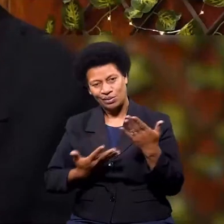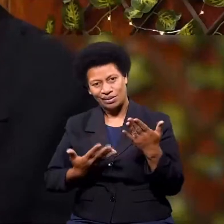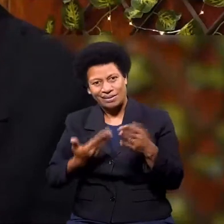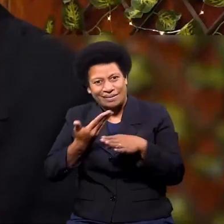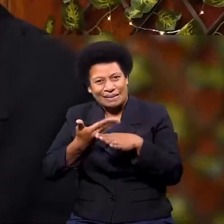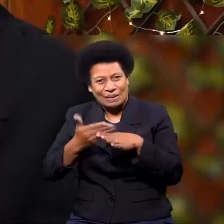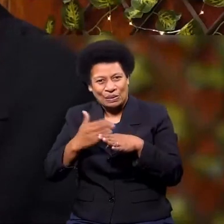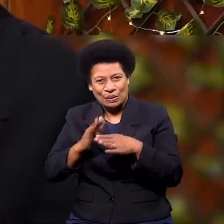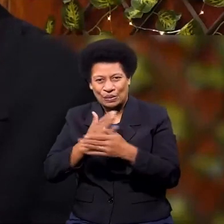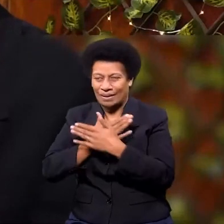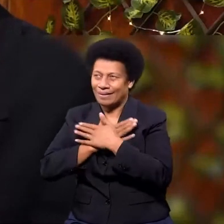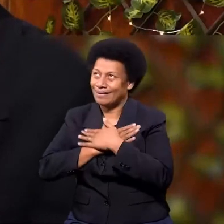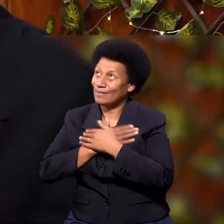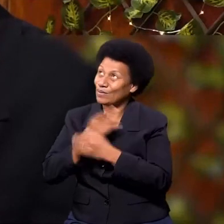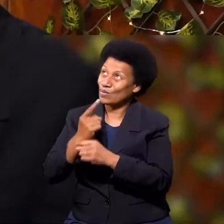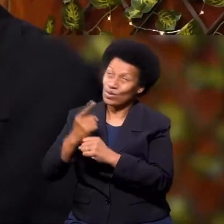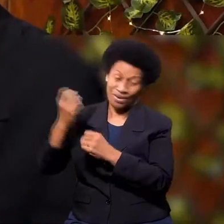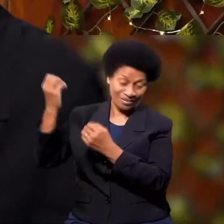God,